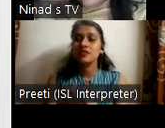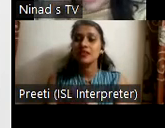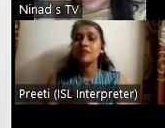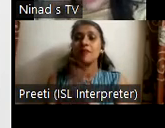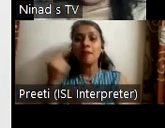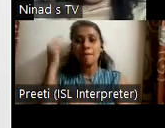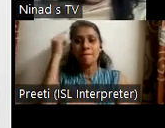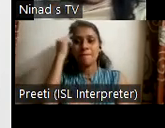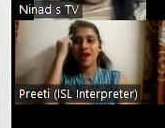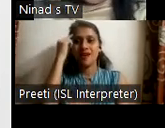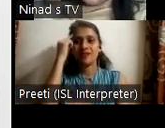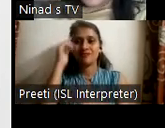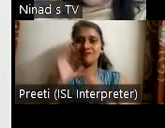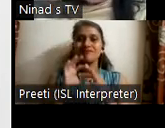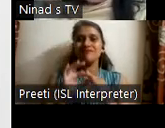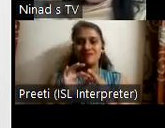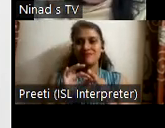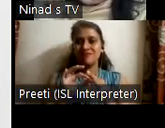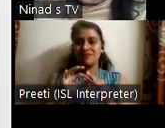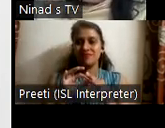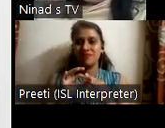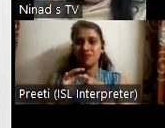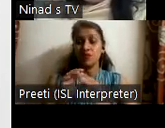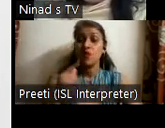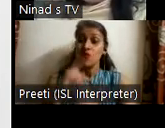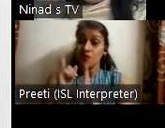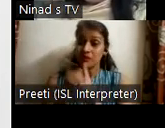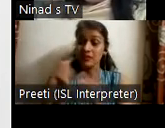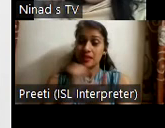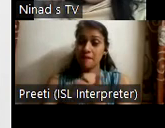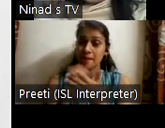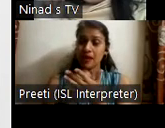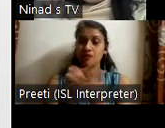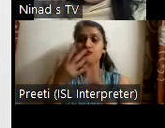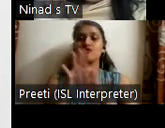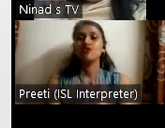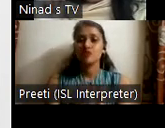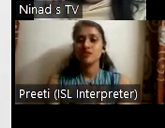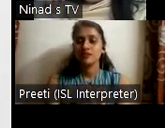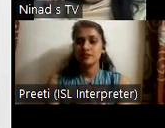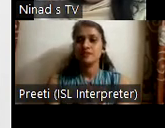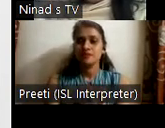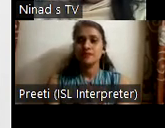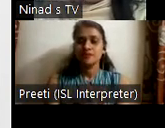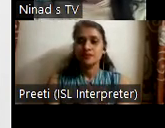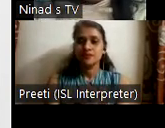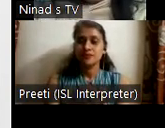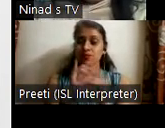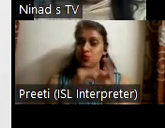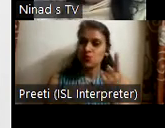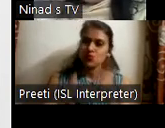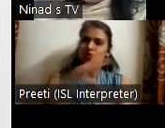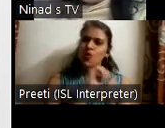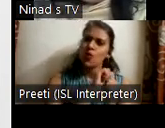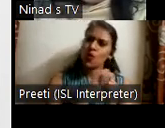in the mindset. So when you want to practice social inclusion, in the society with